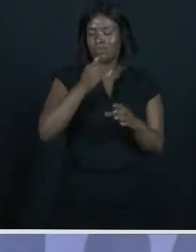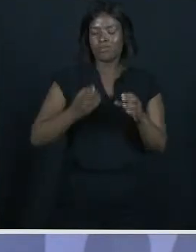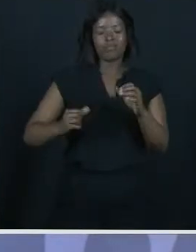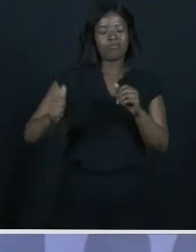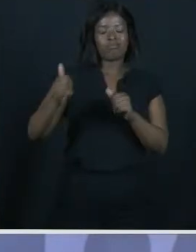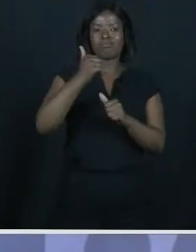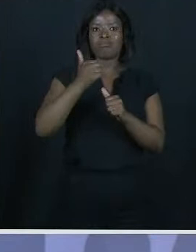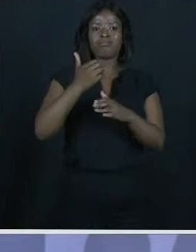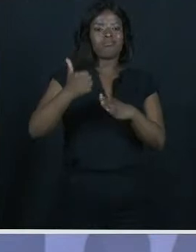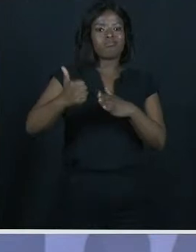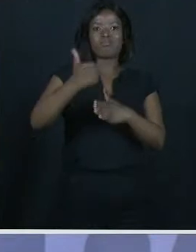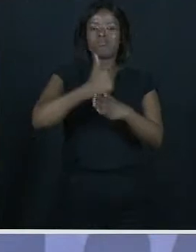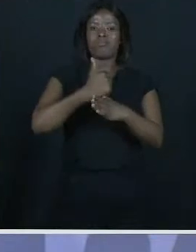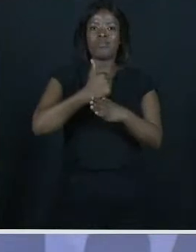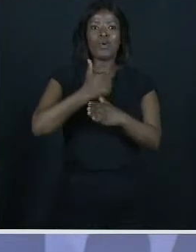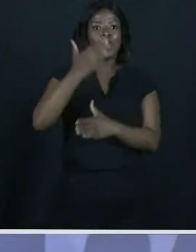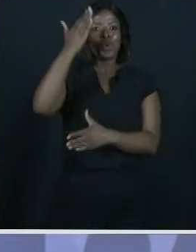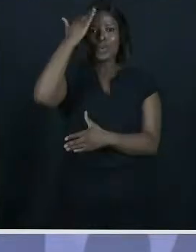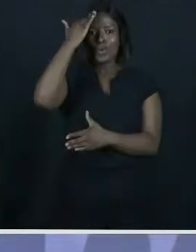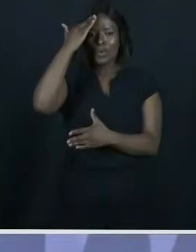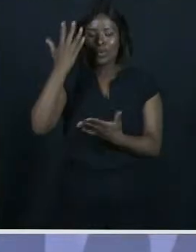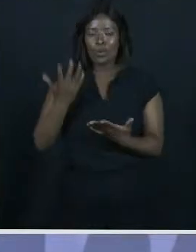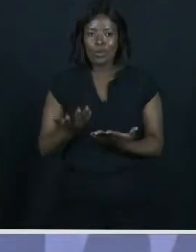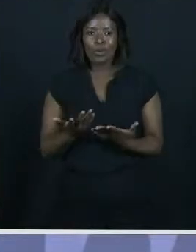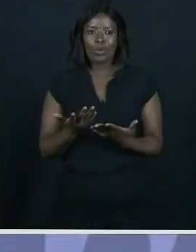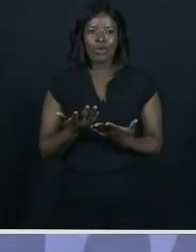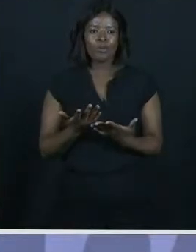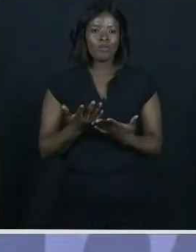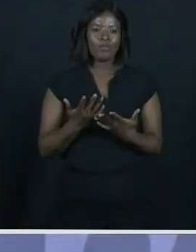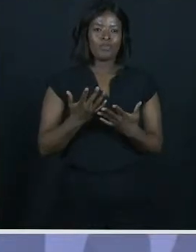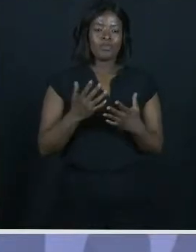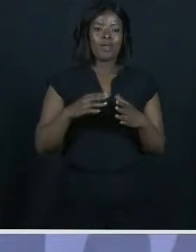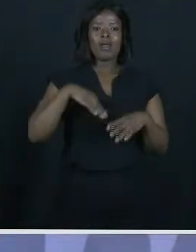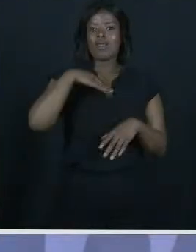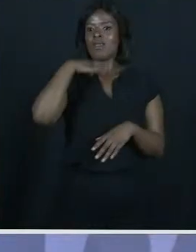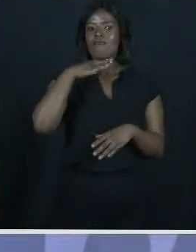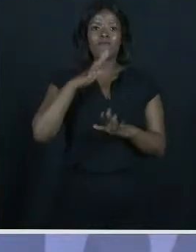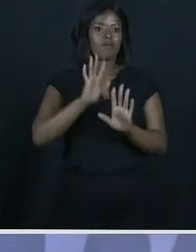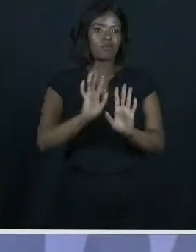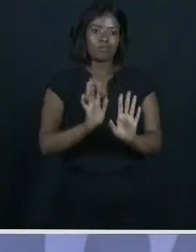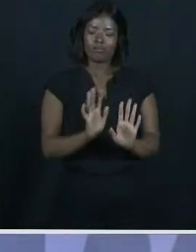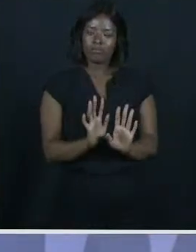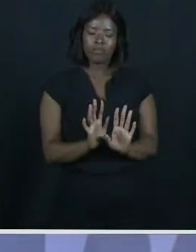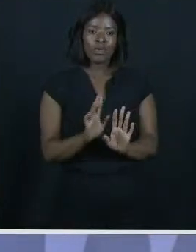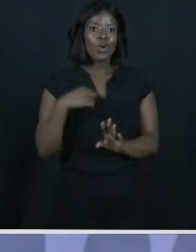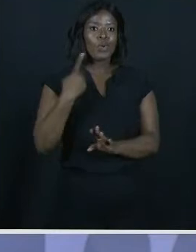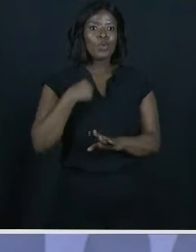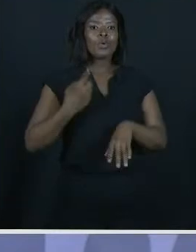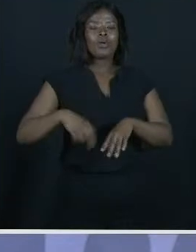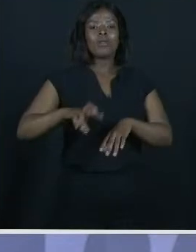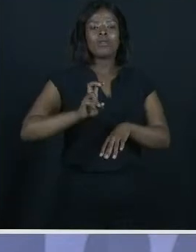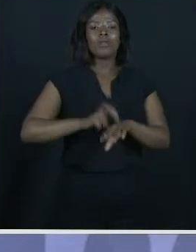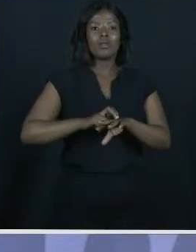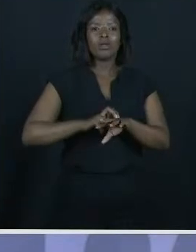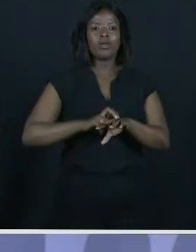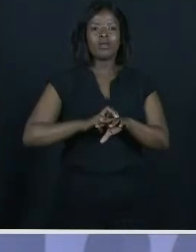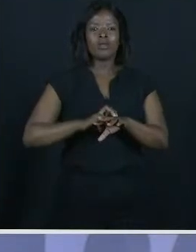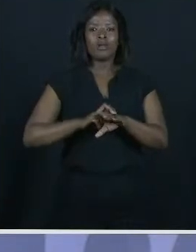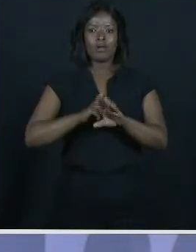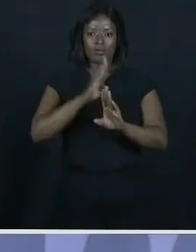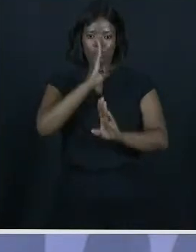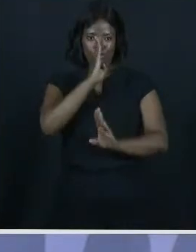know this. But knowing is not enough. We need to